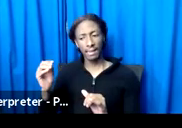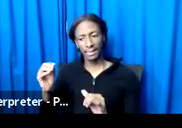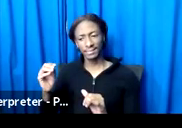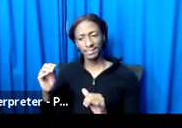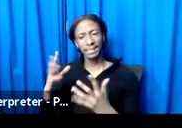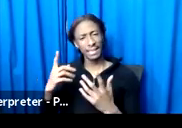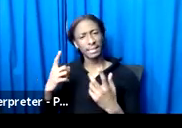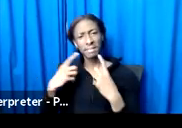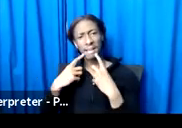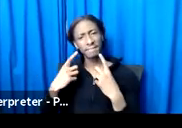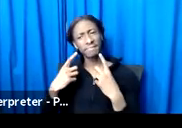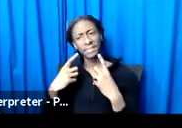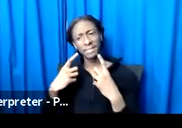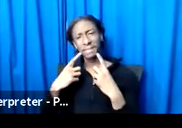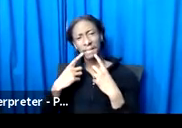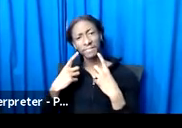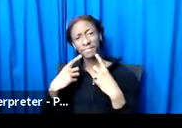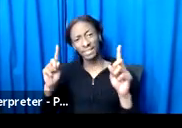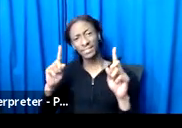ways of transmitting amongst the community.